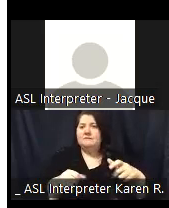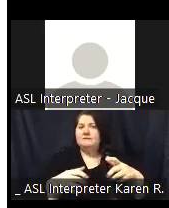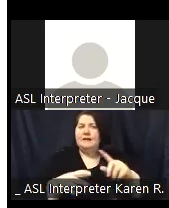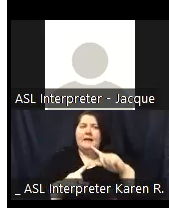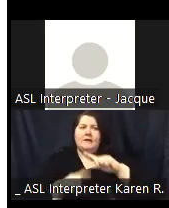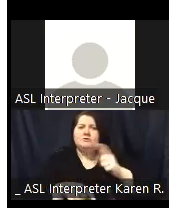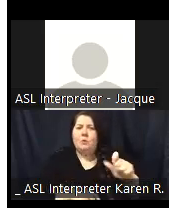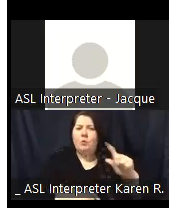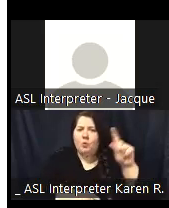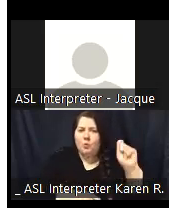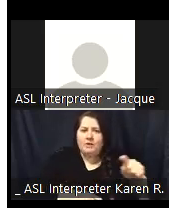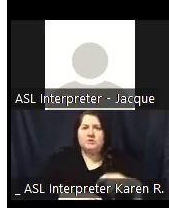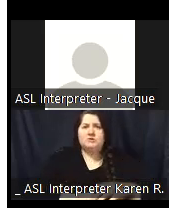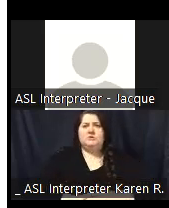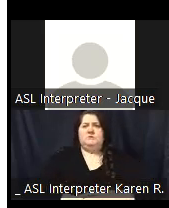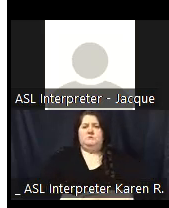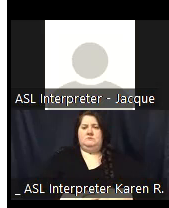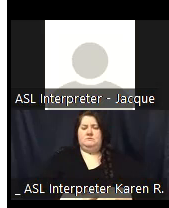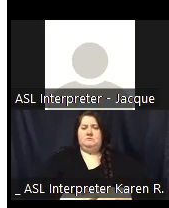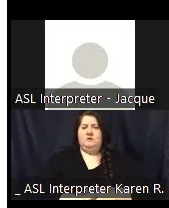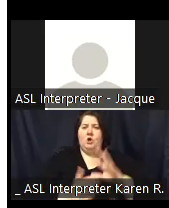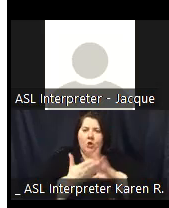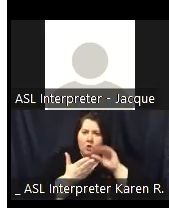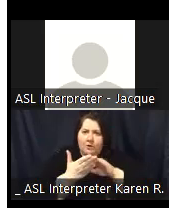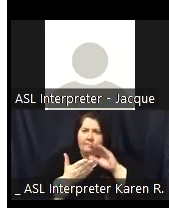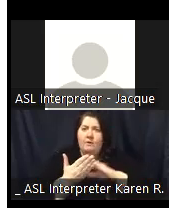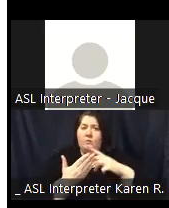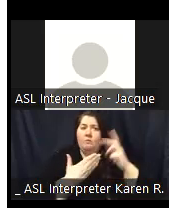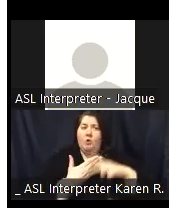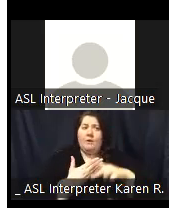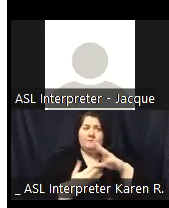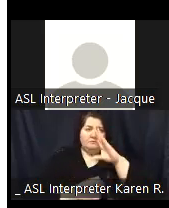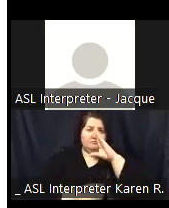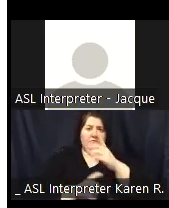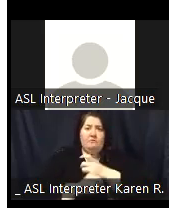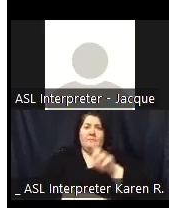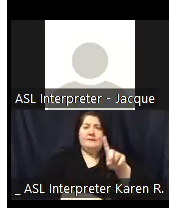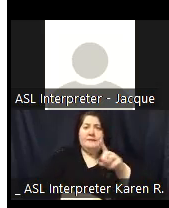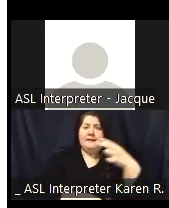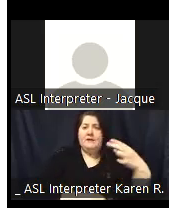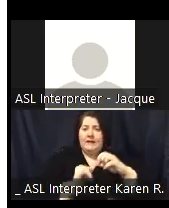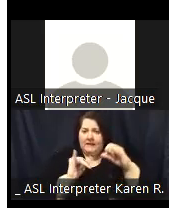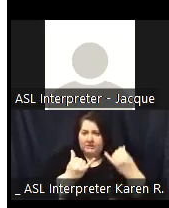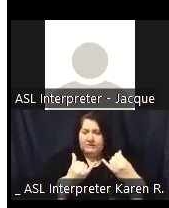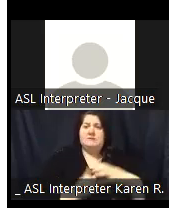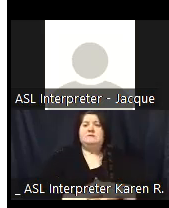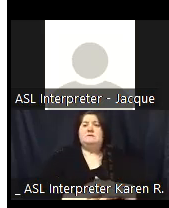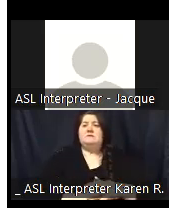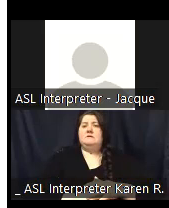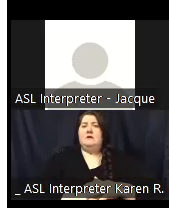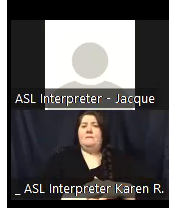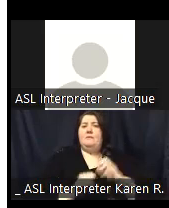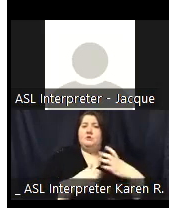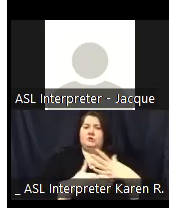answers to questions that they might have, learn about the programs directly from the DHH agencies, and would share the